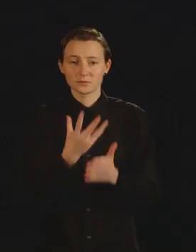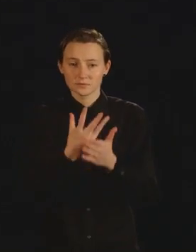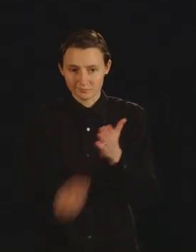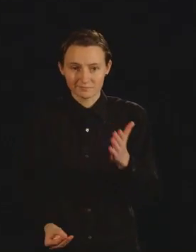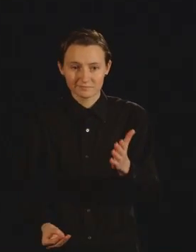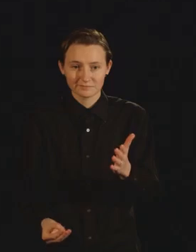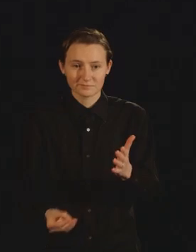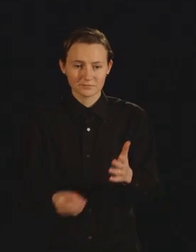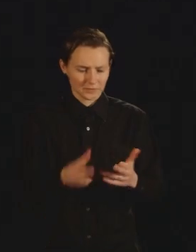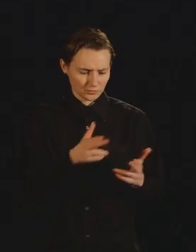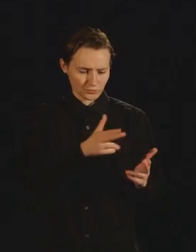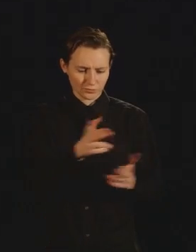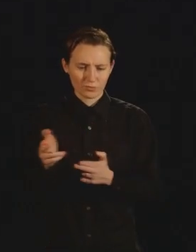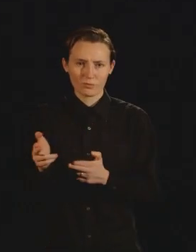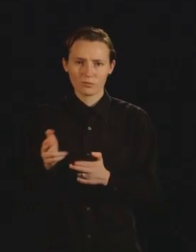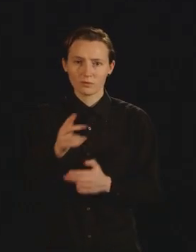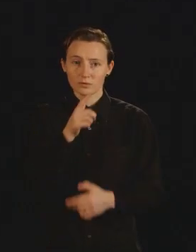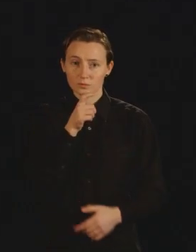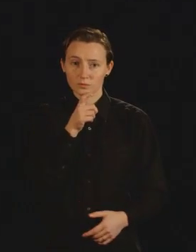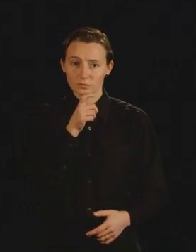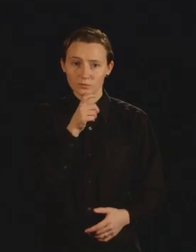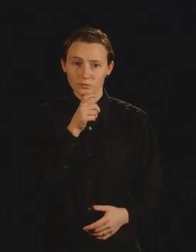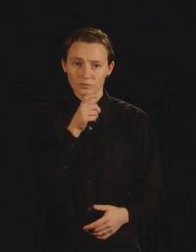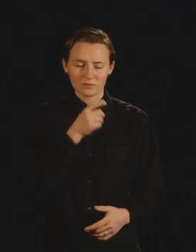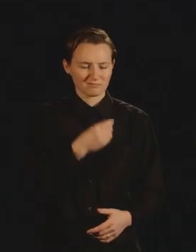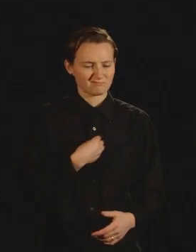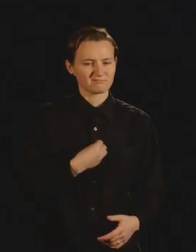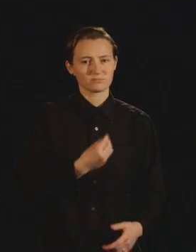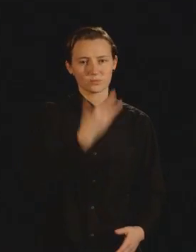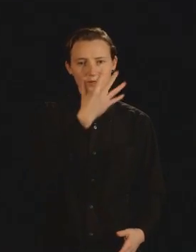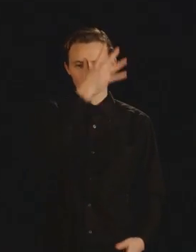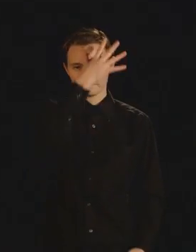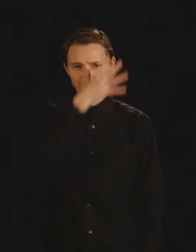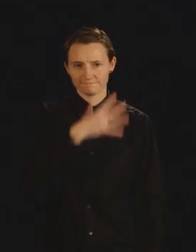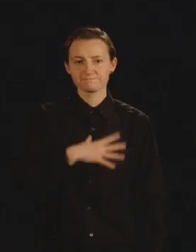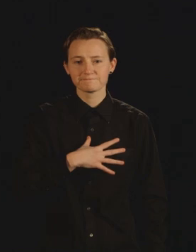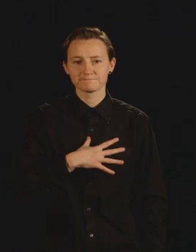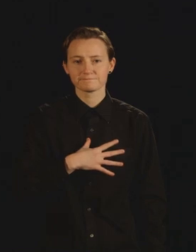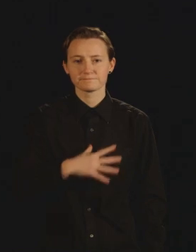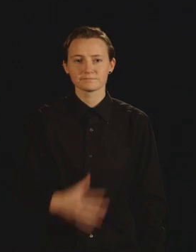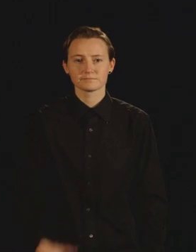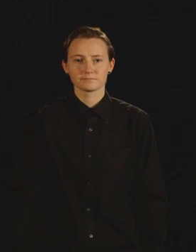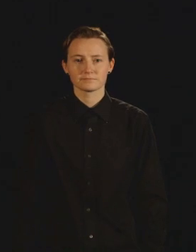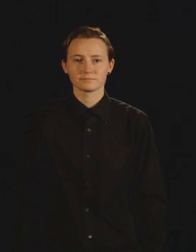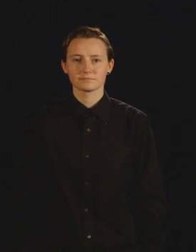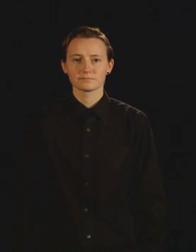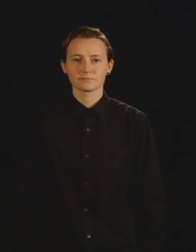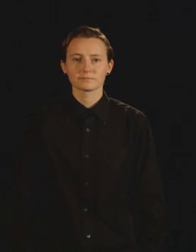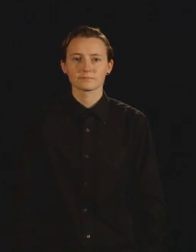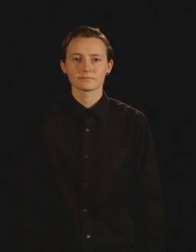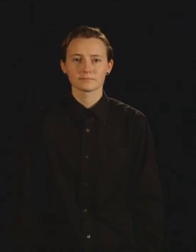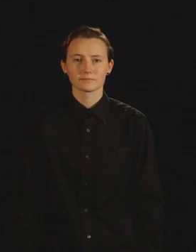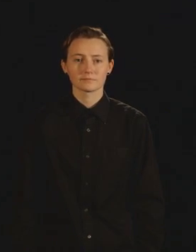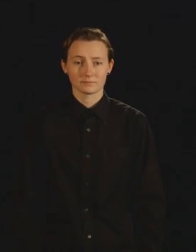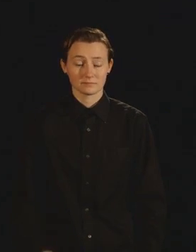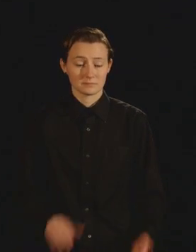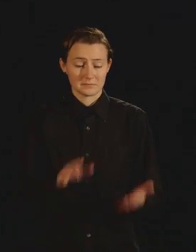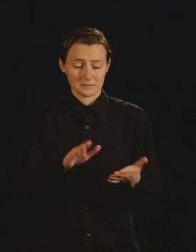counting, all but 3 were perpetrated by men, and the vast majority of these were white.